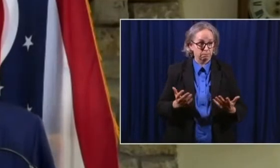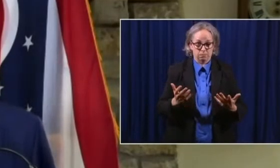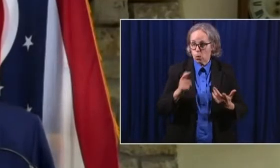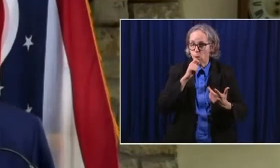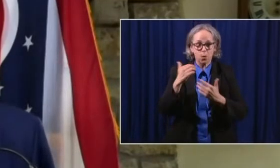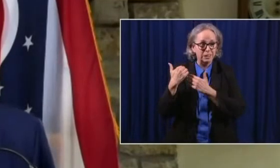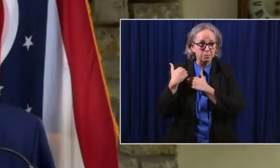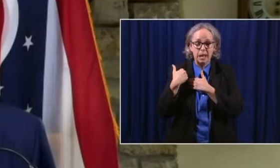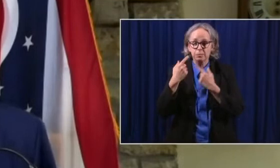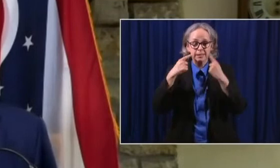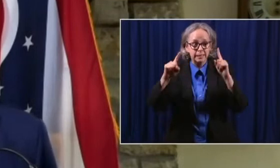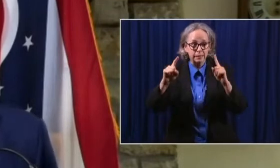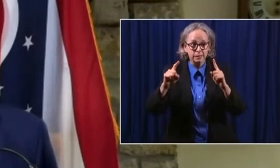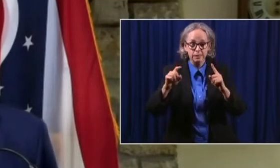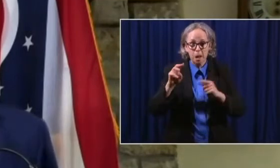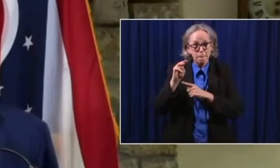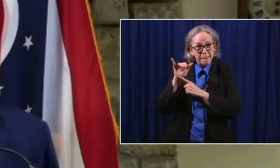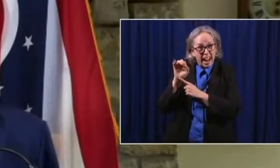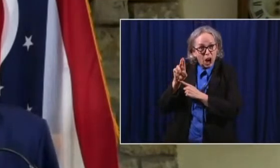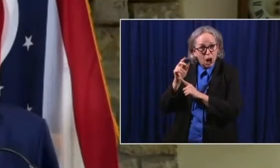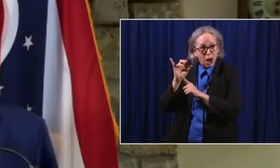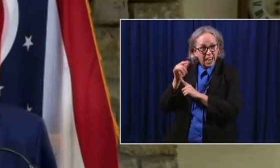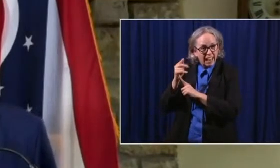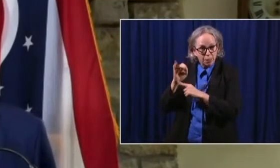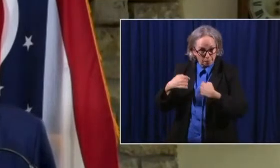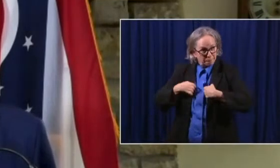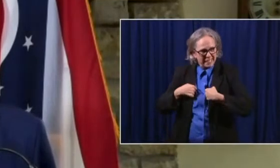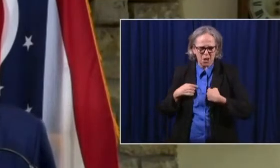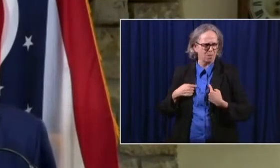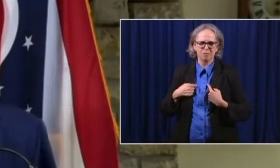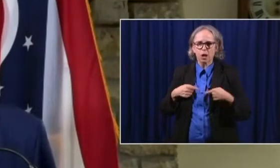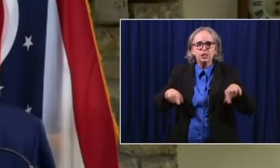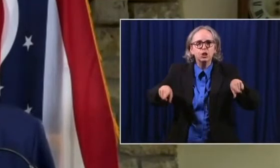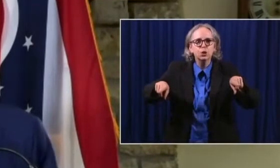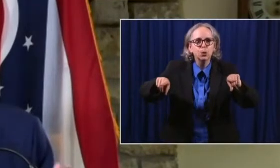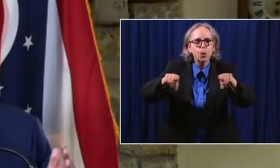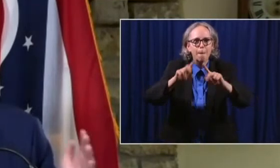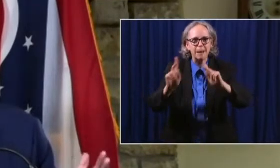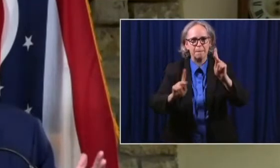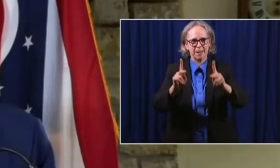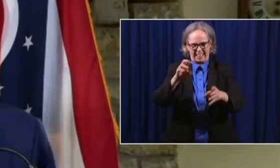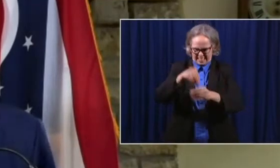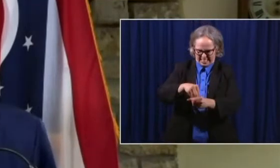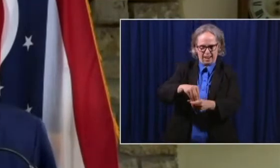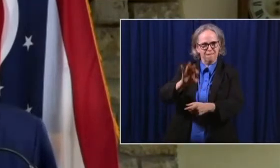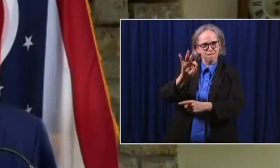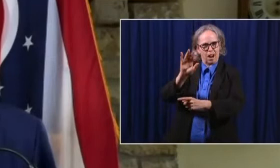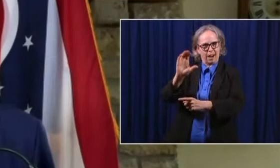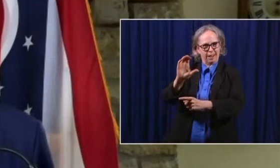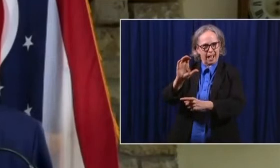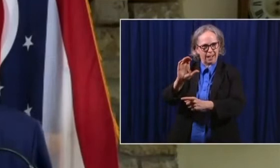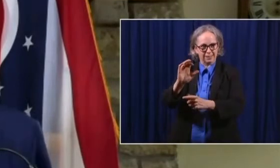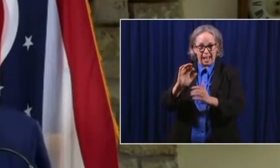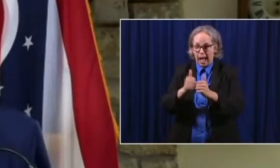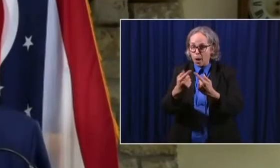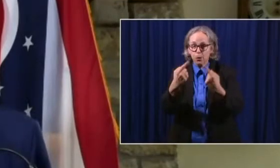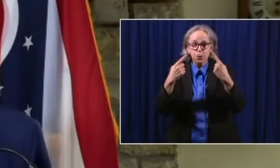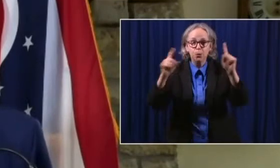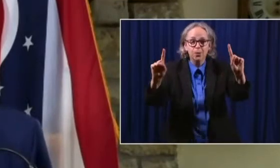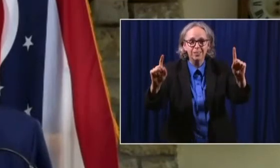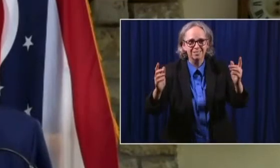is something the people of Franklin County did. And they did it by focusing on keeping distance and wearing